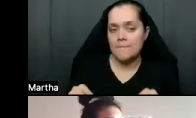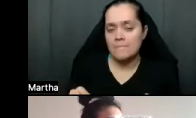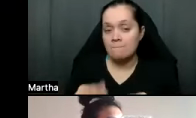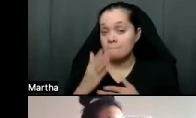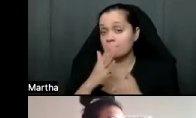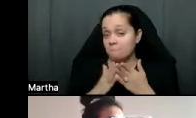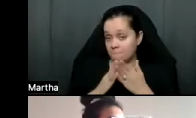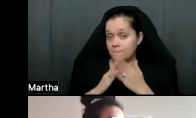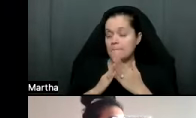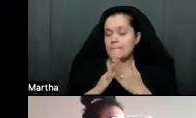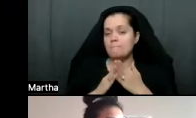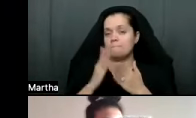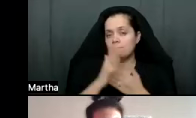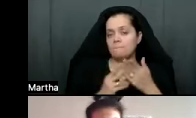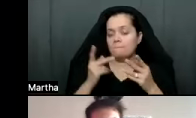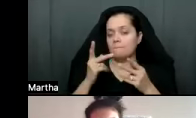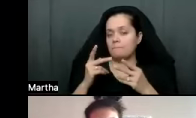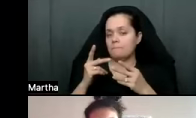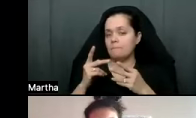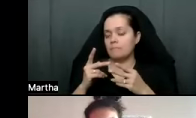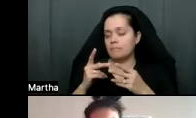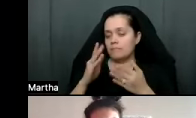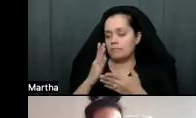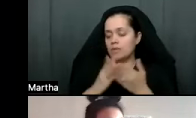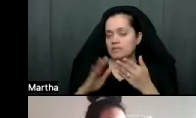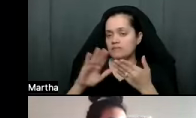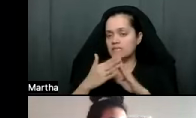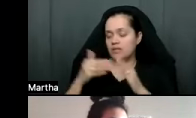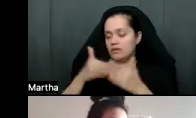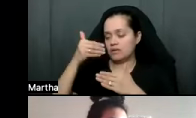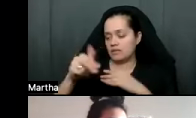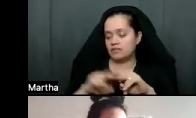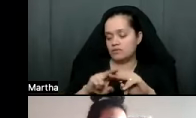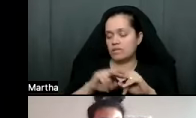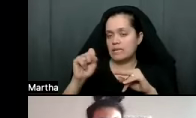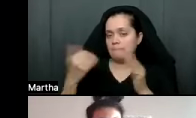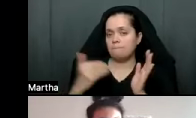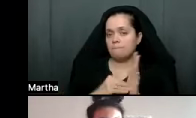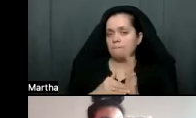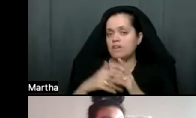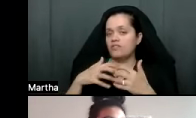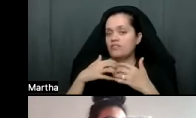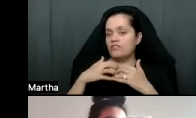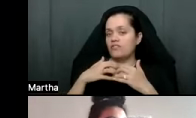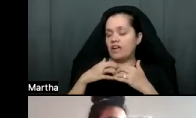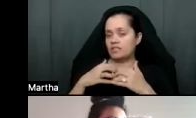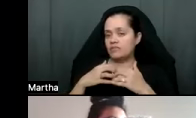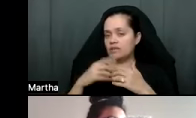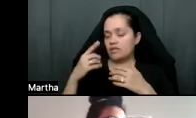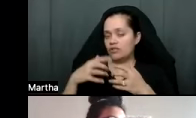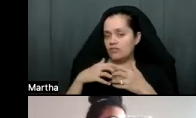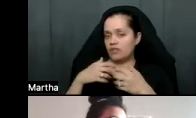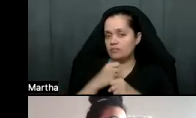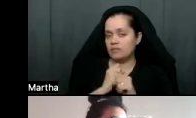Some parts of the city are next to railroad tracks. Again, if you're this factory owner and your factory